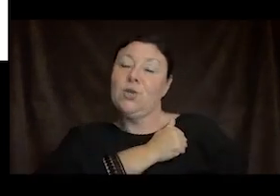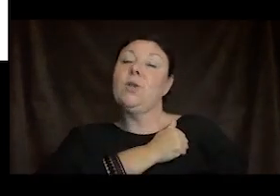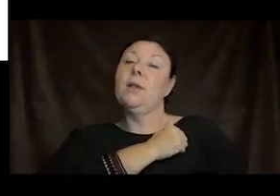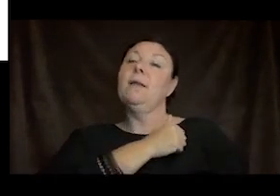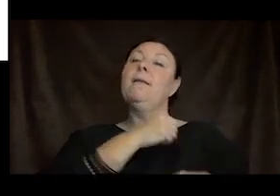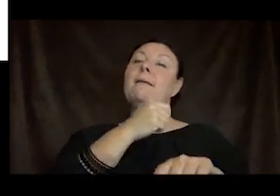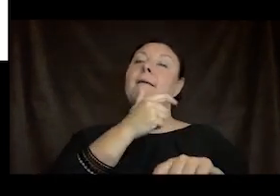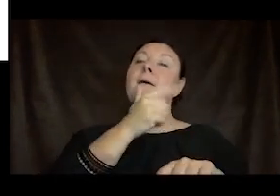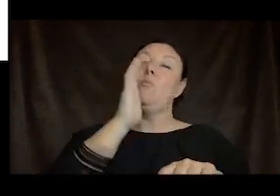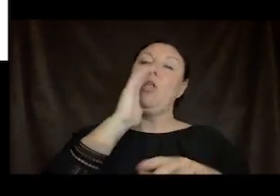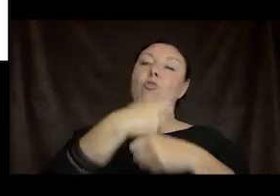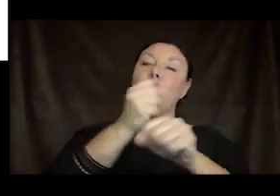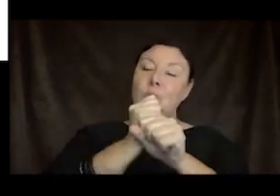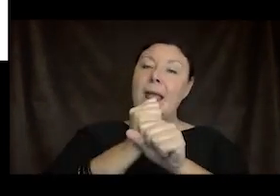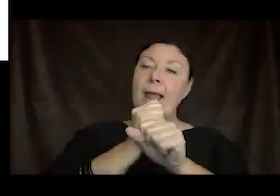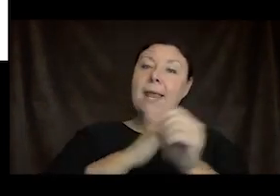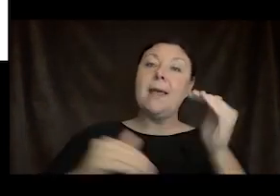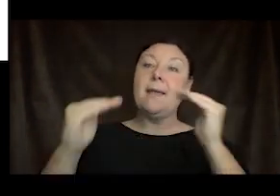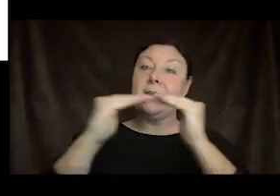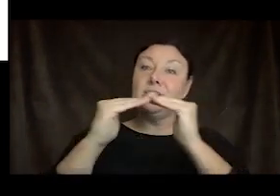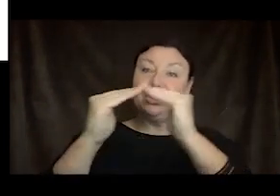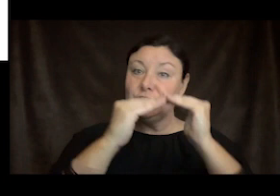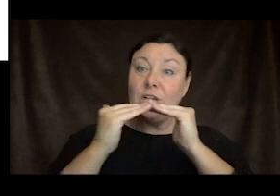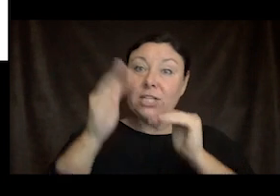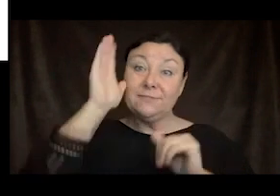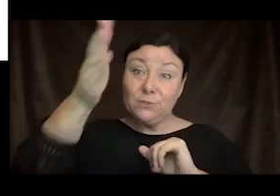just future.